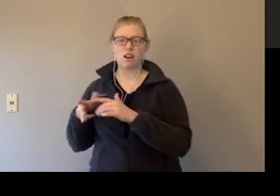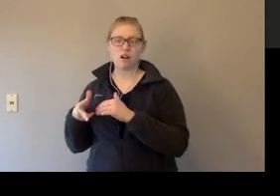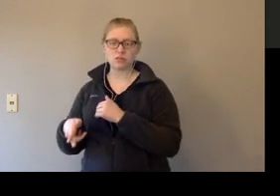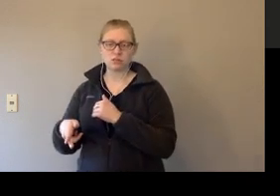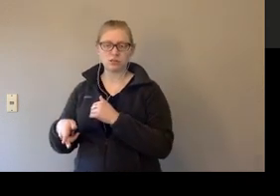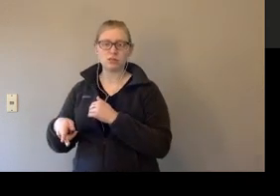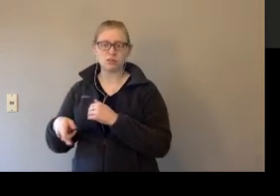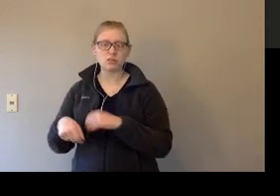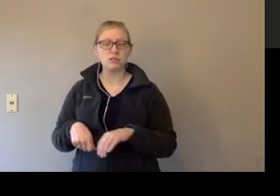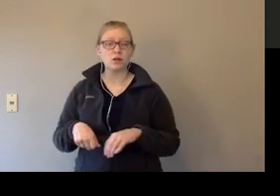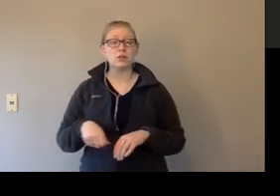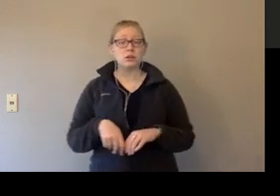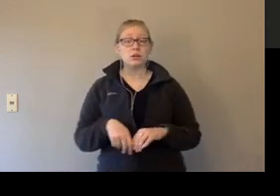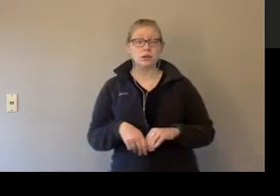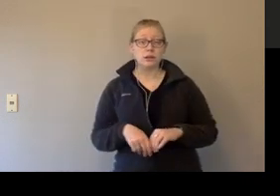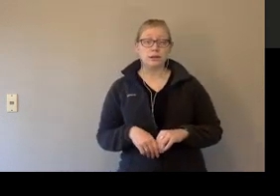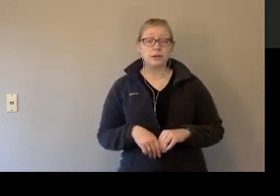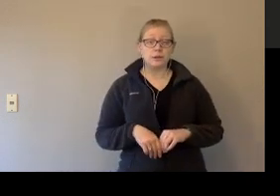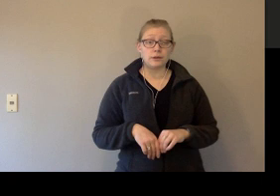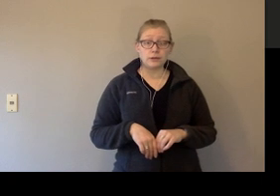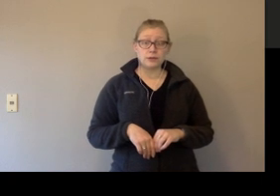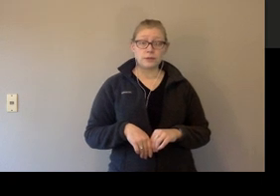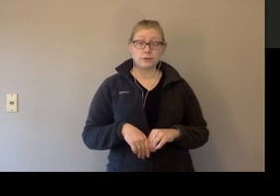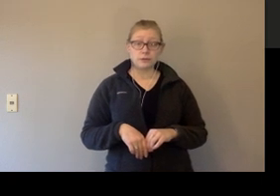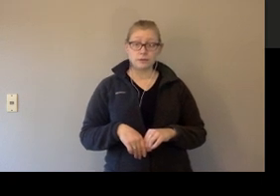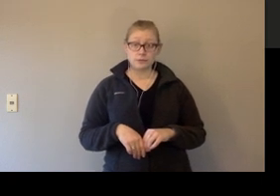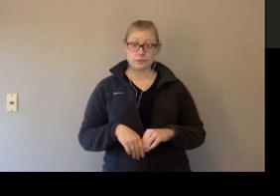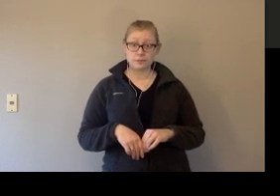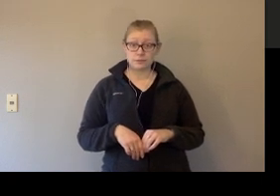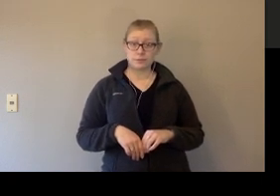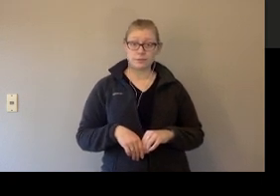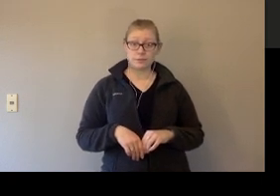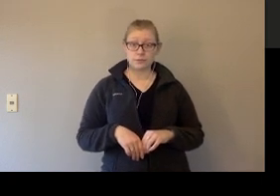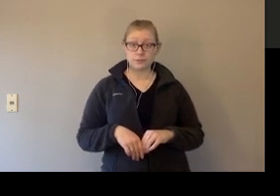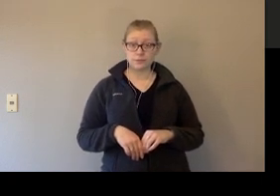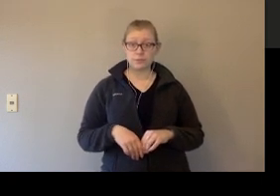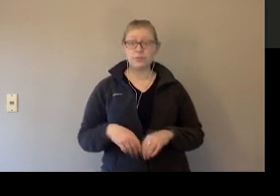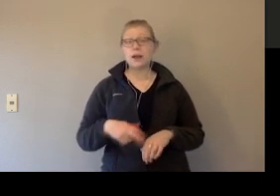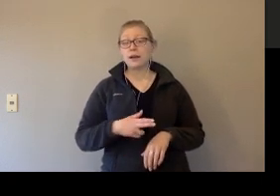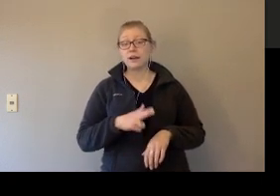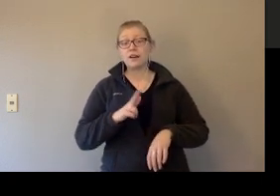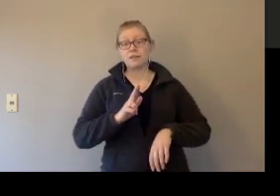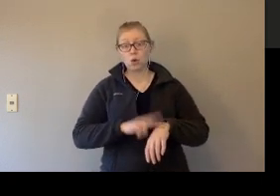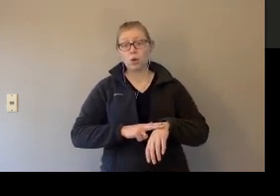So this was 6 repeating, right? And of course we're doing